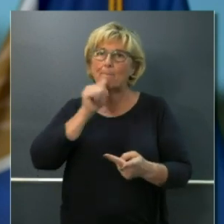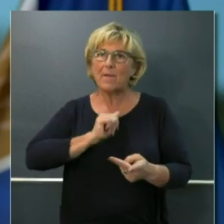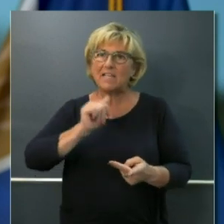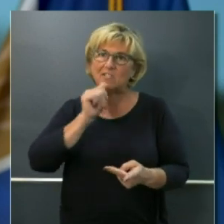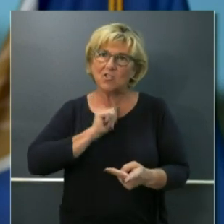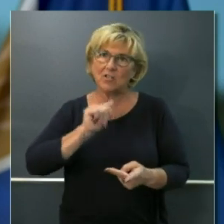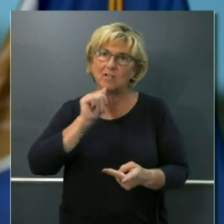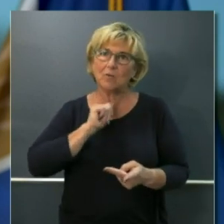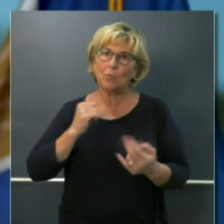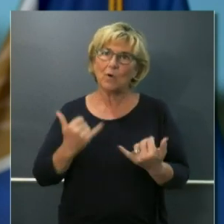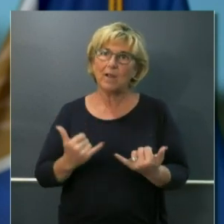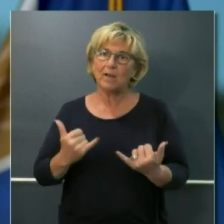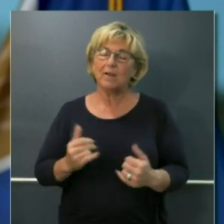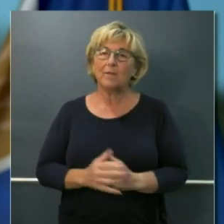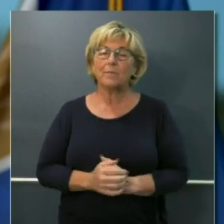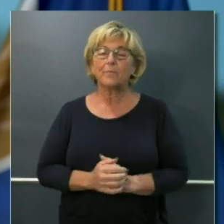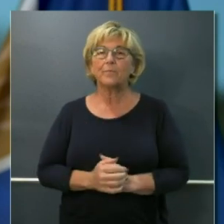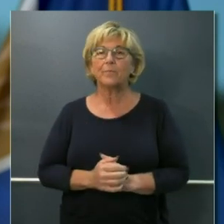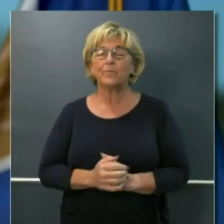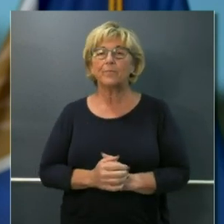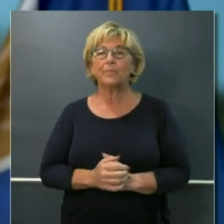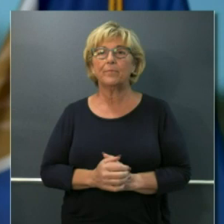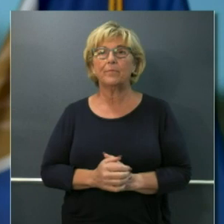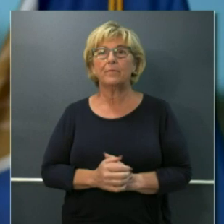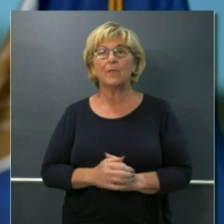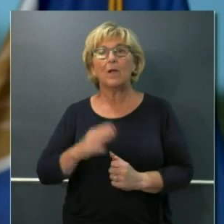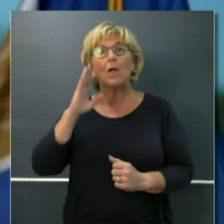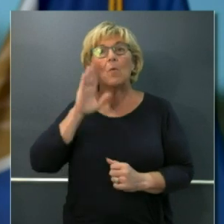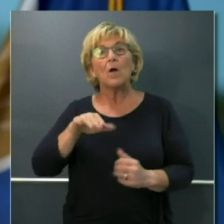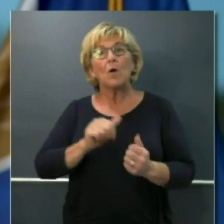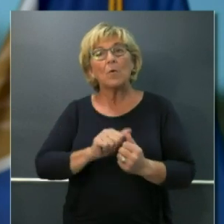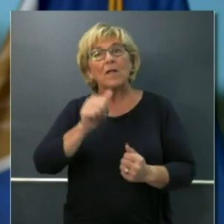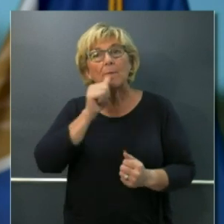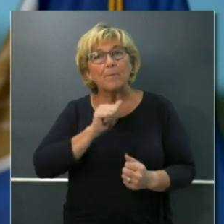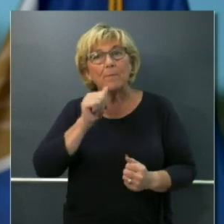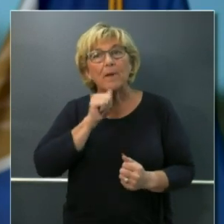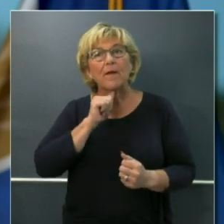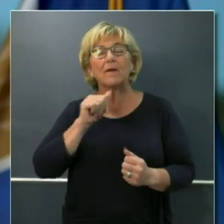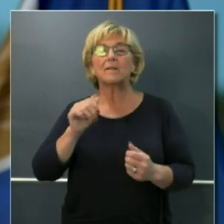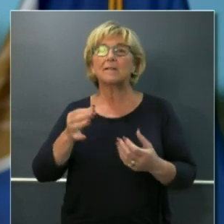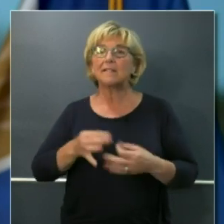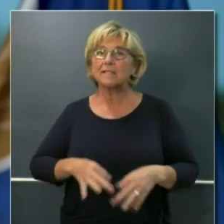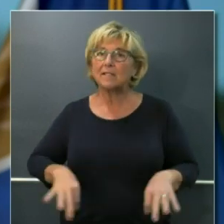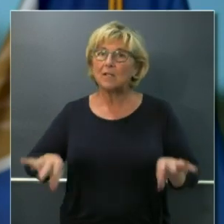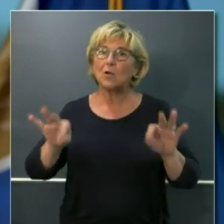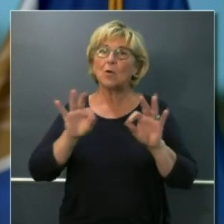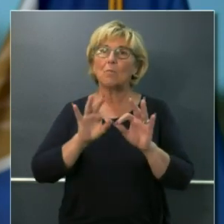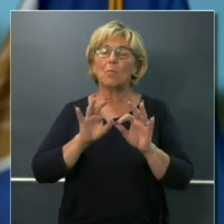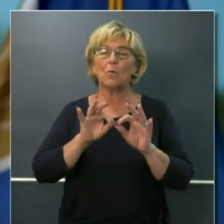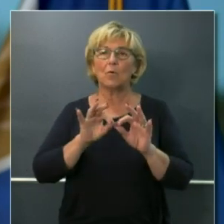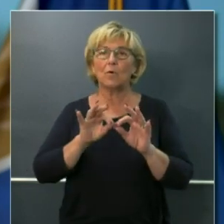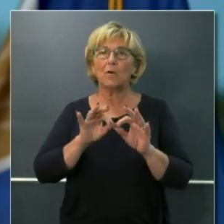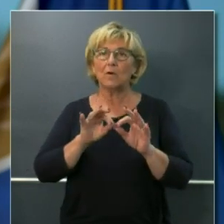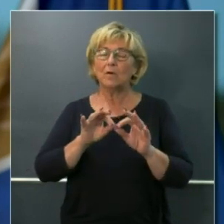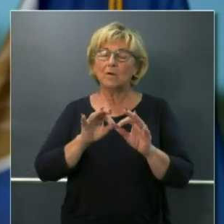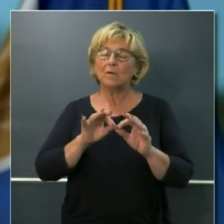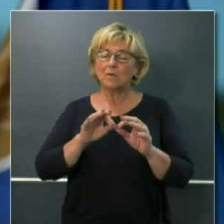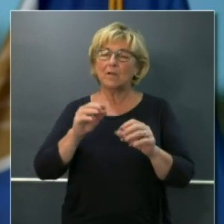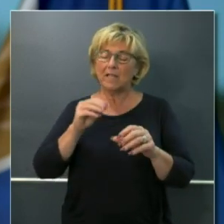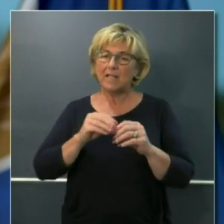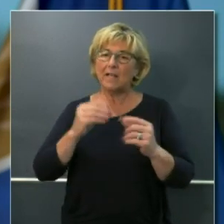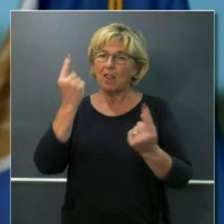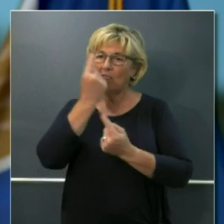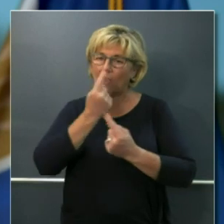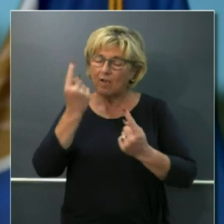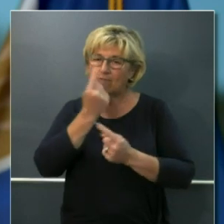in this space as well. But impatience, we recognize in the imperative to meet that impatience in a pragmatic and thoughtful